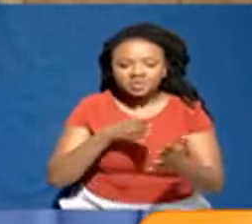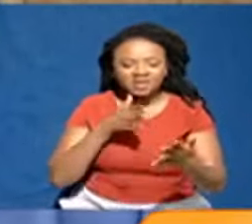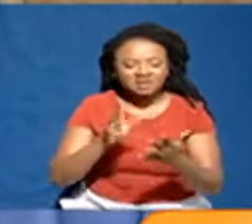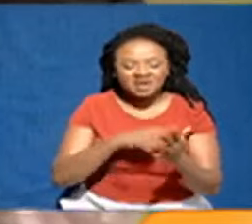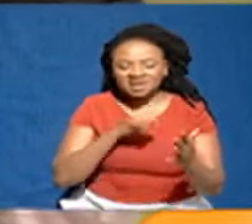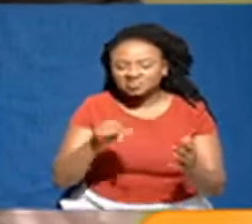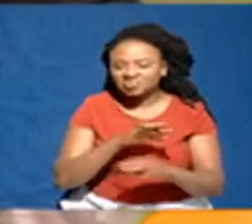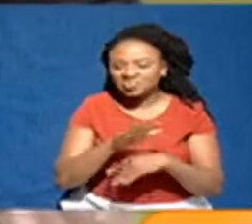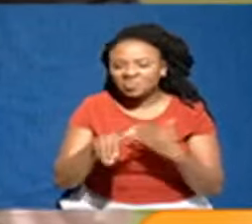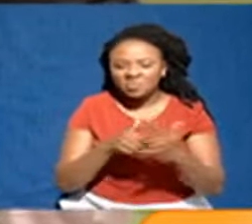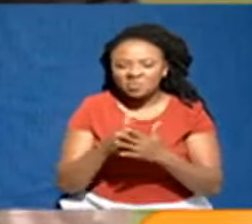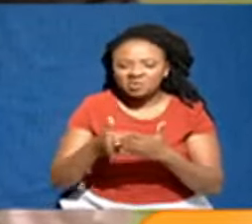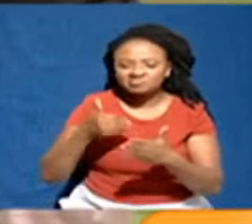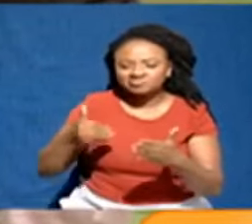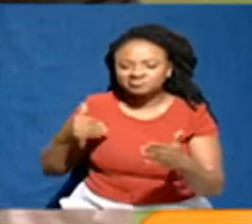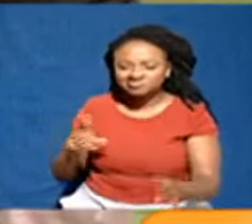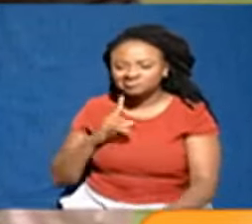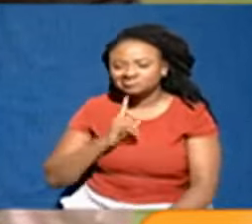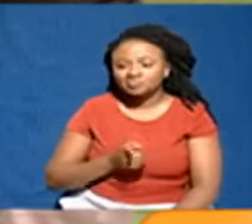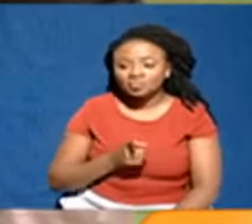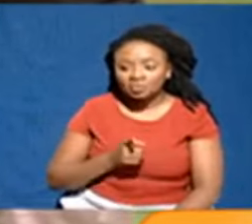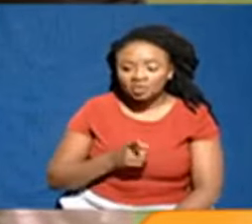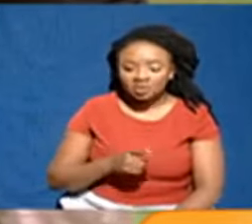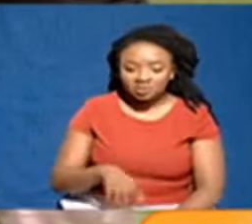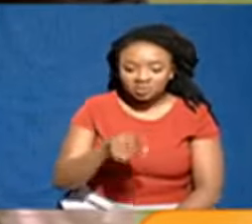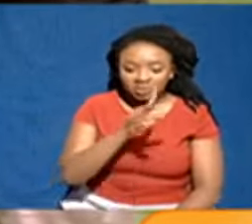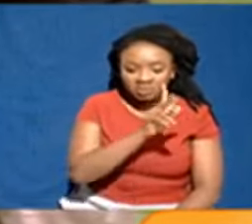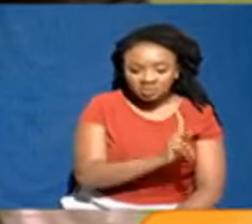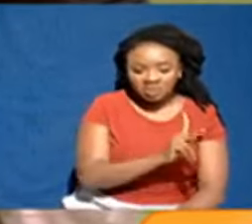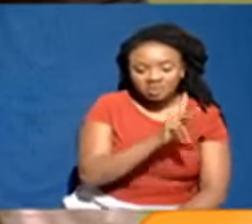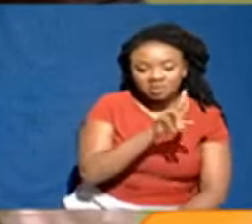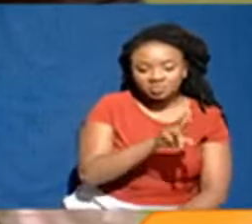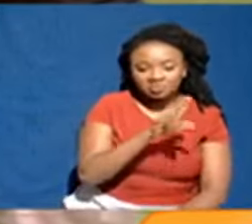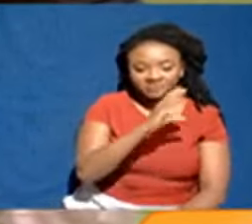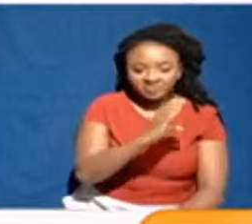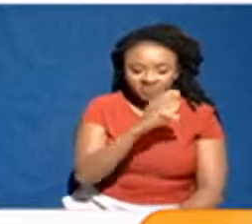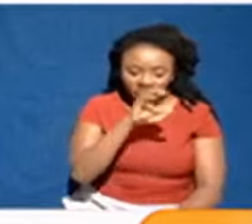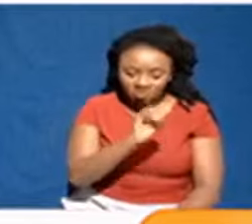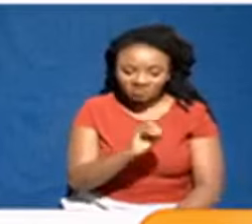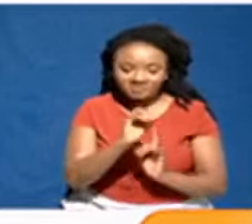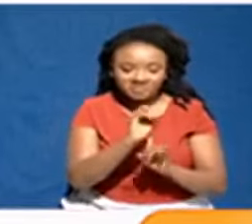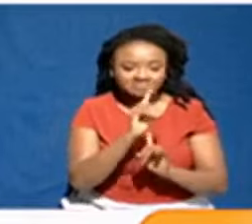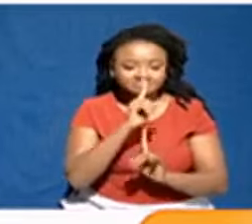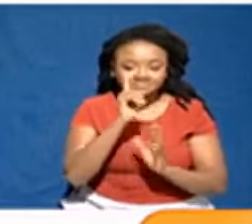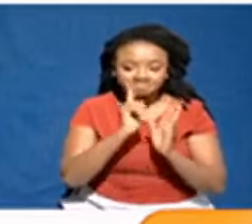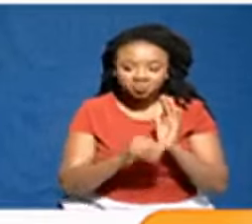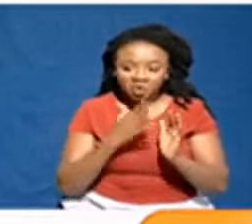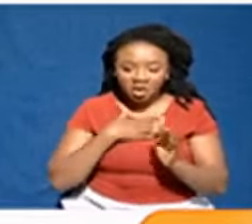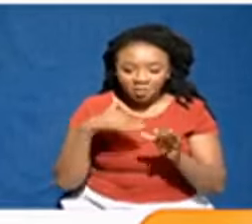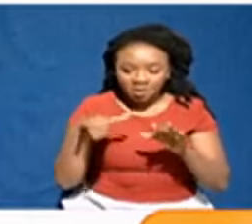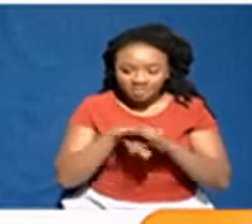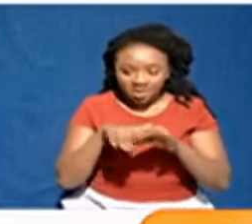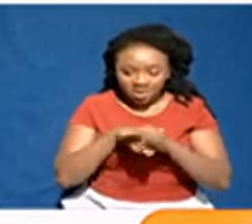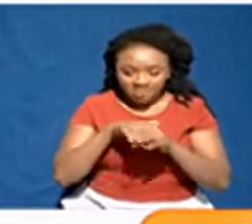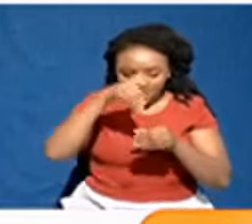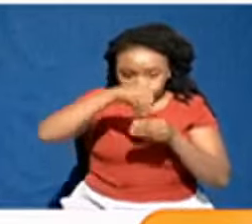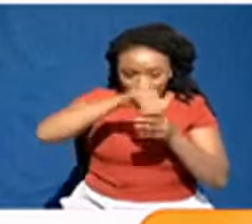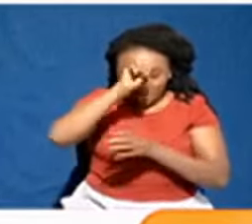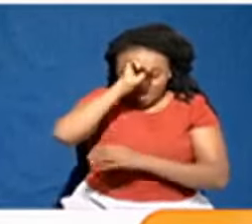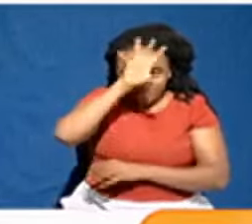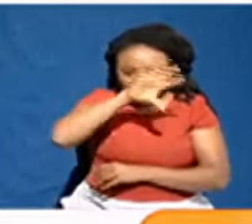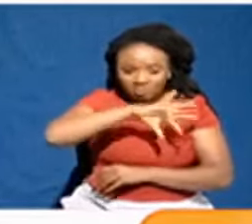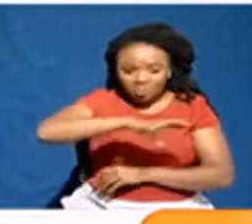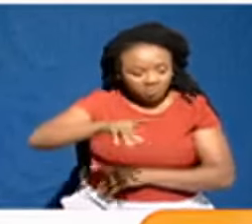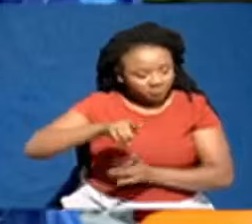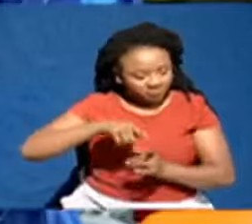have issued before. In the meantime, the Kenya Union of Clinical Officers has maintained that their union members within Kiambu County will